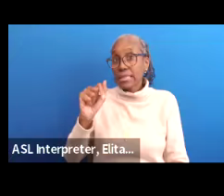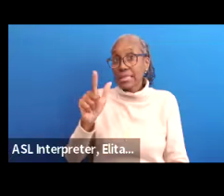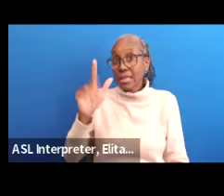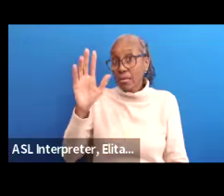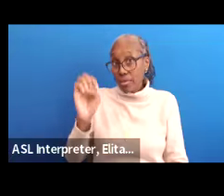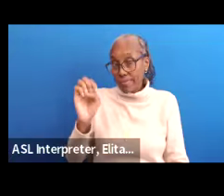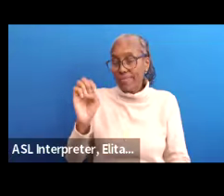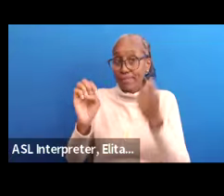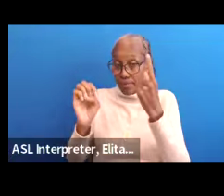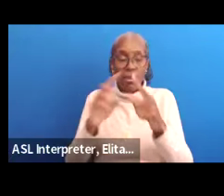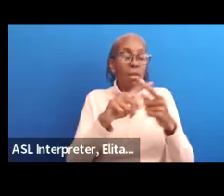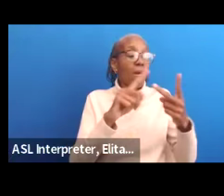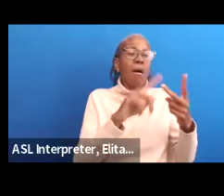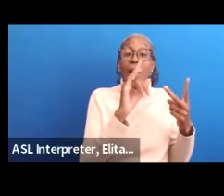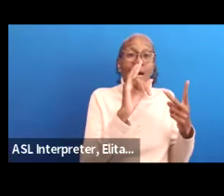having progressive